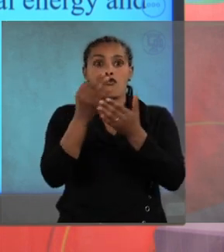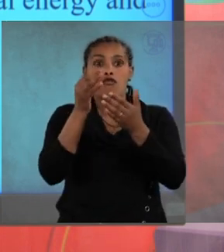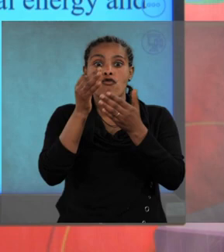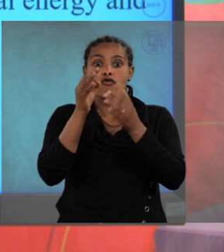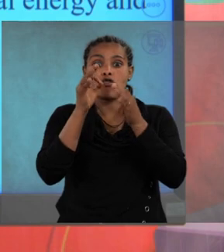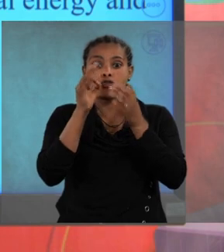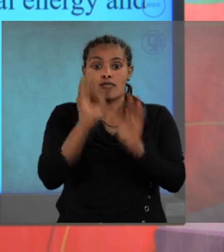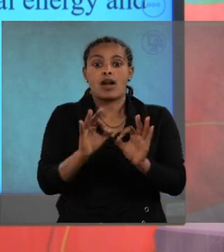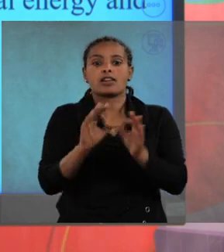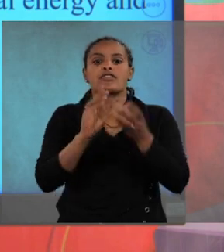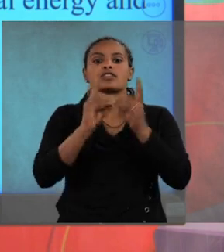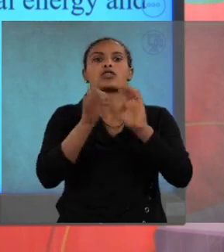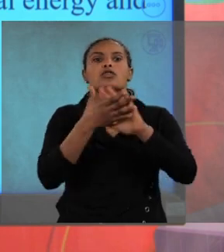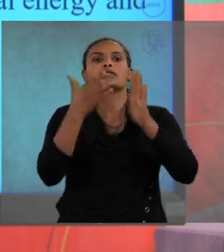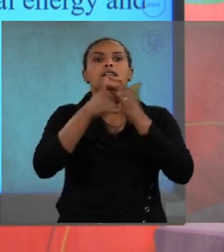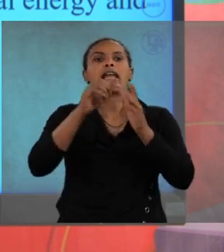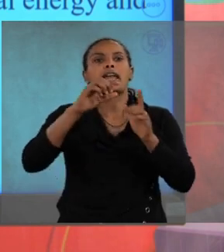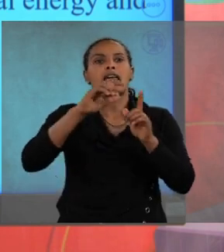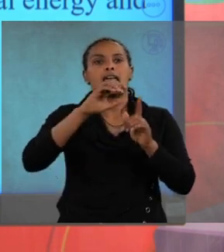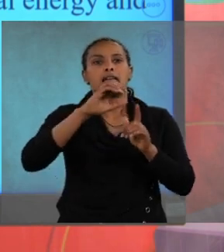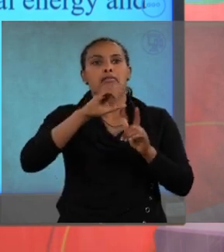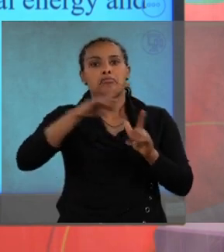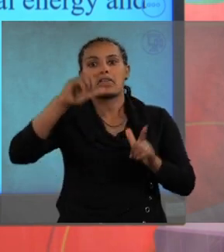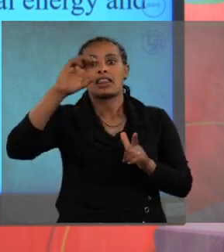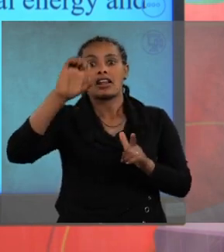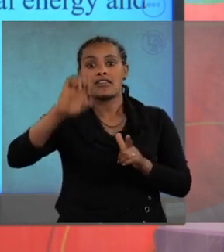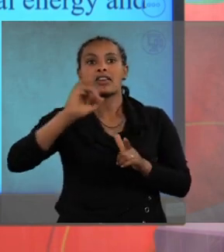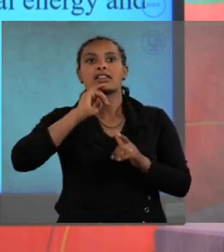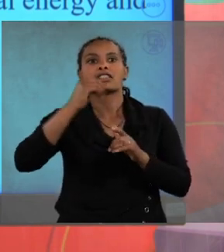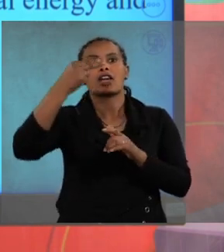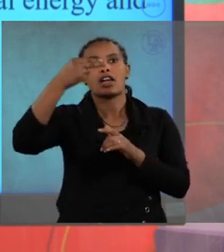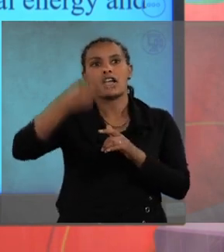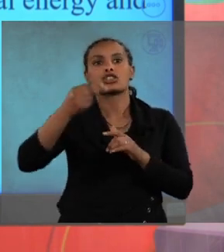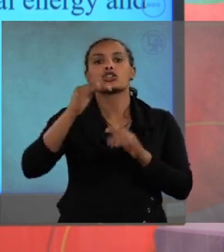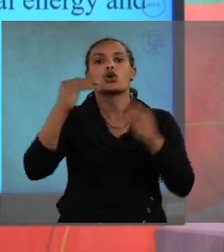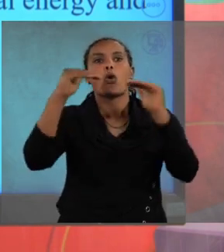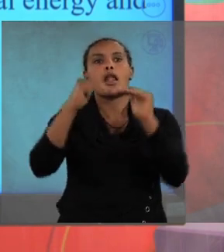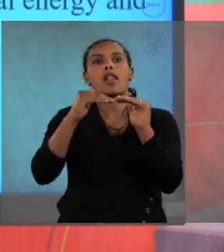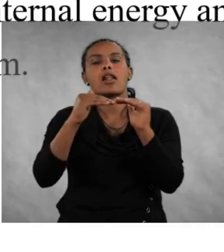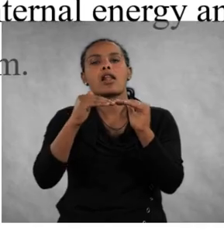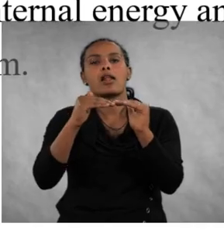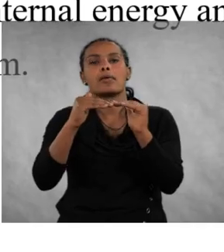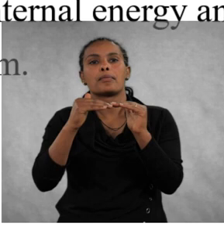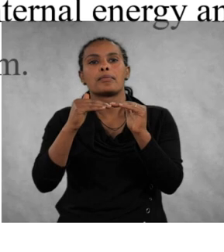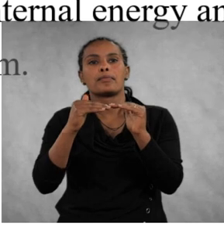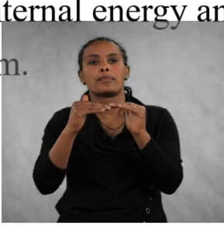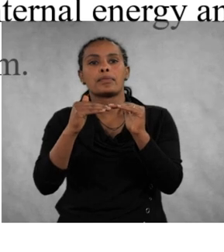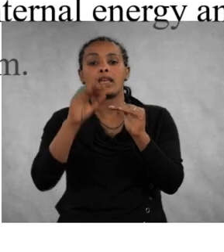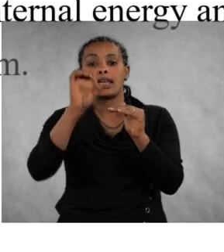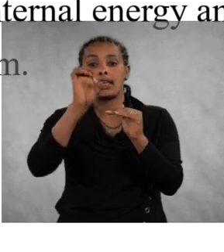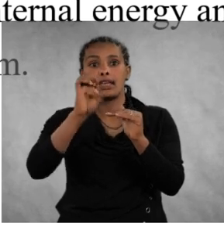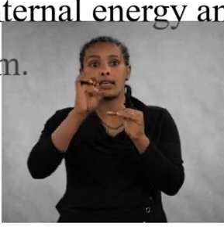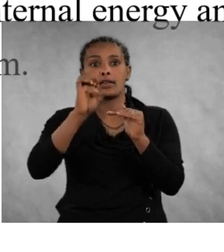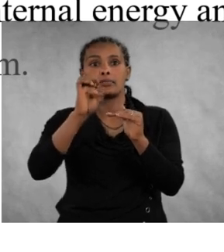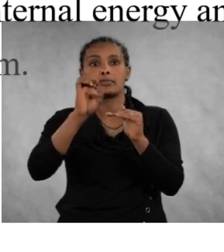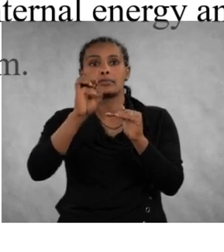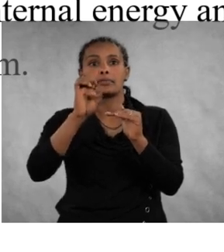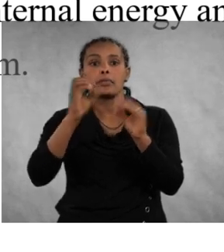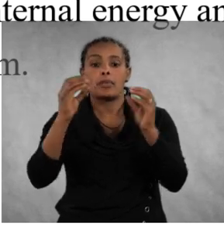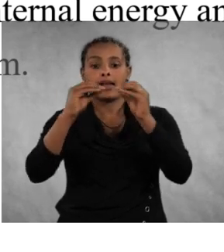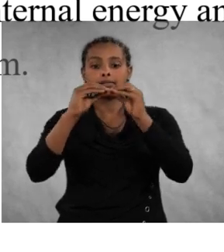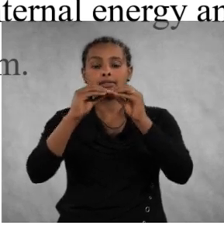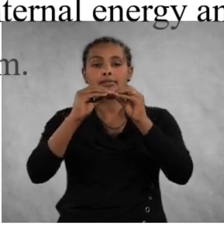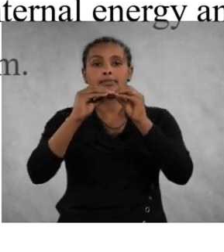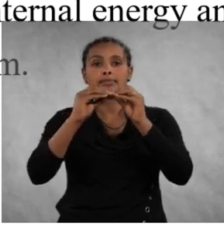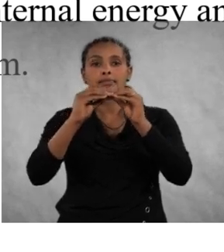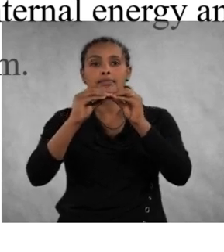of enthalpy is this. Formal definition of enthalpy: H equal E